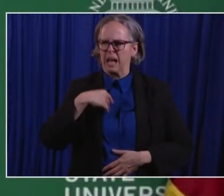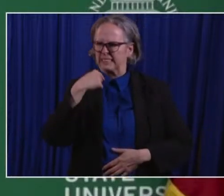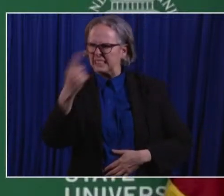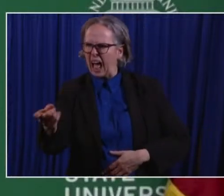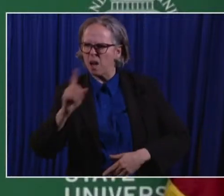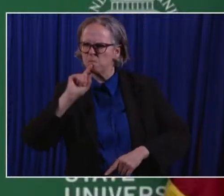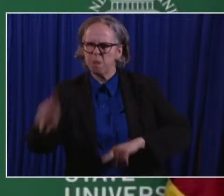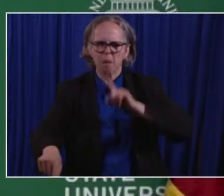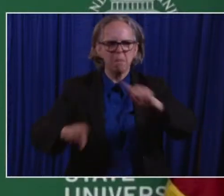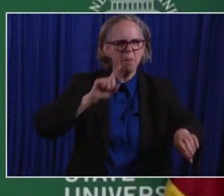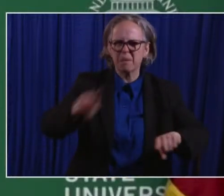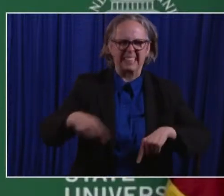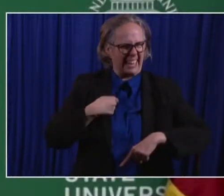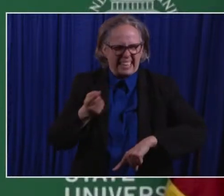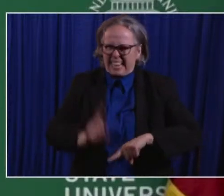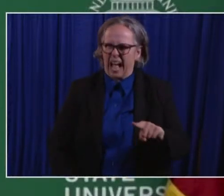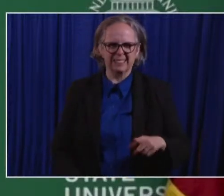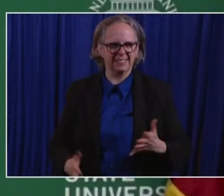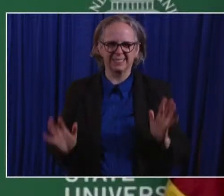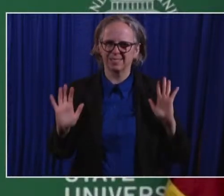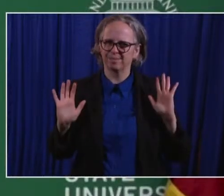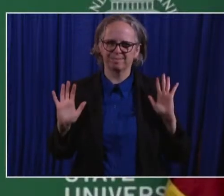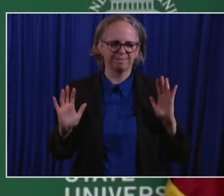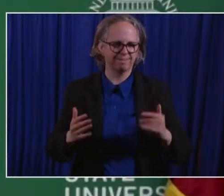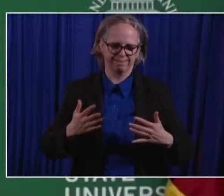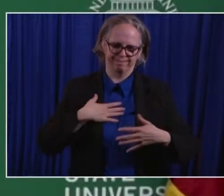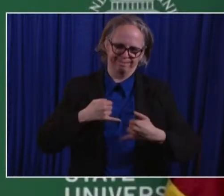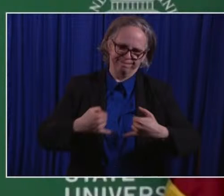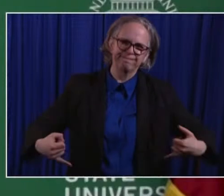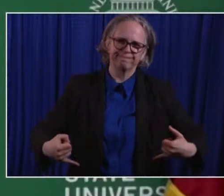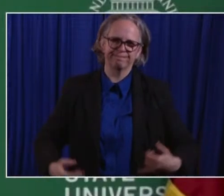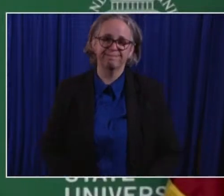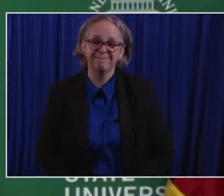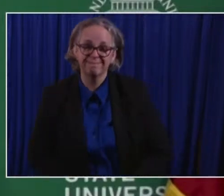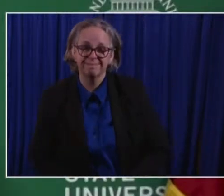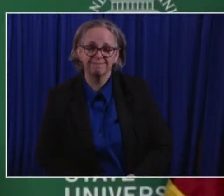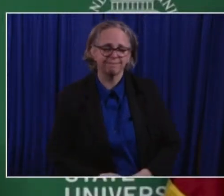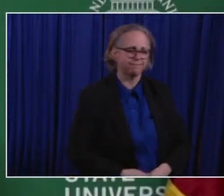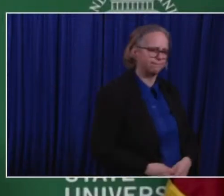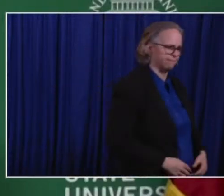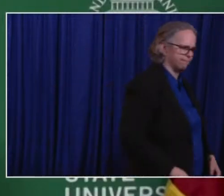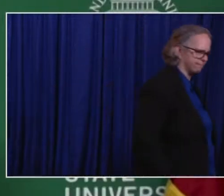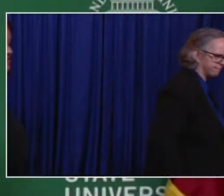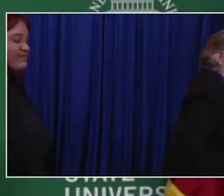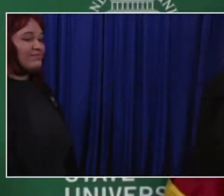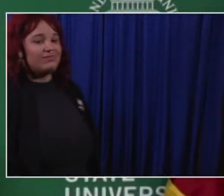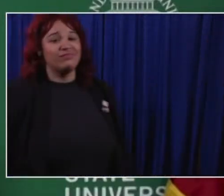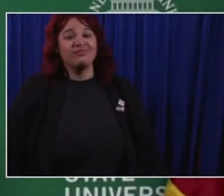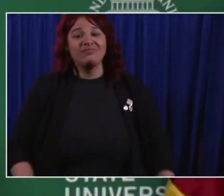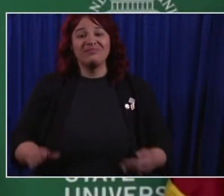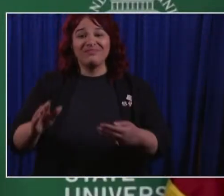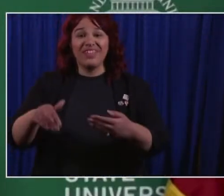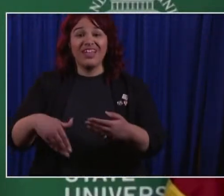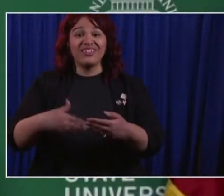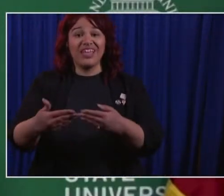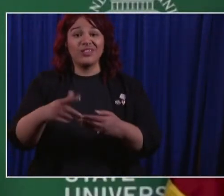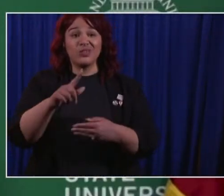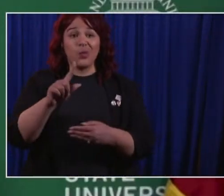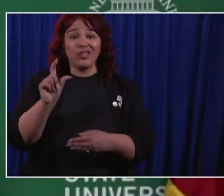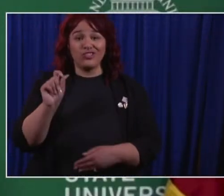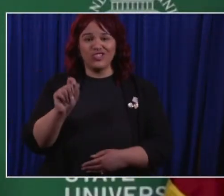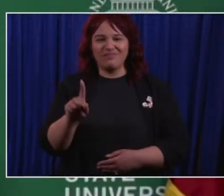do it. Governor, next question is the last question for today, and it comes from Luis Gill at Ohio Latino TV Online.